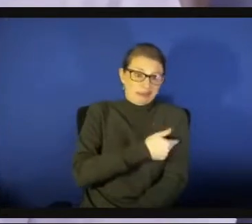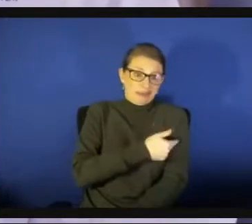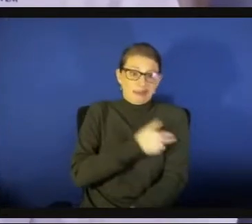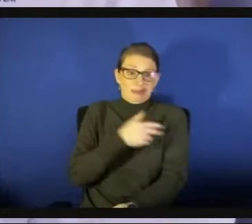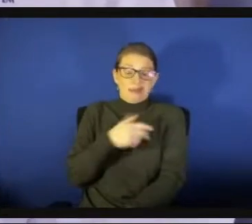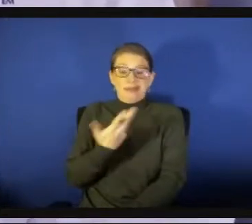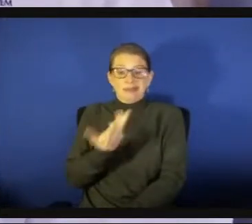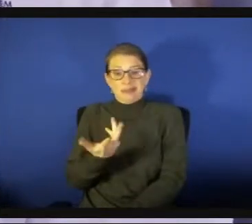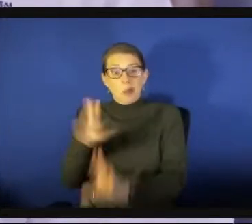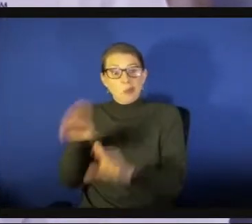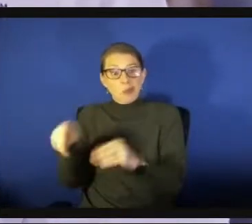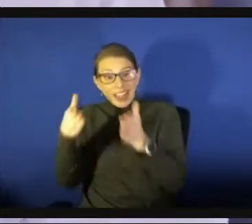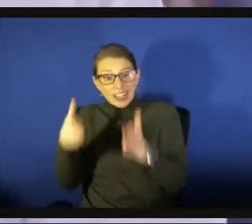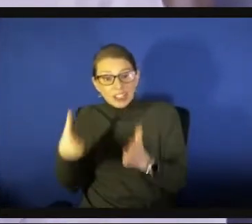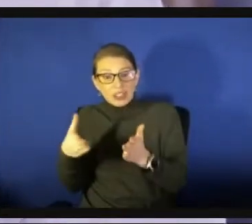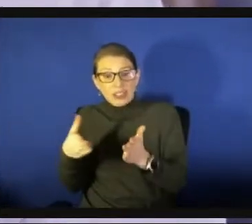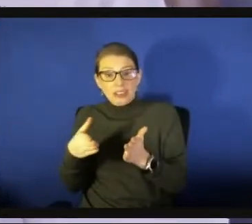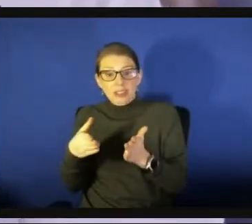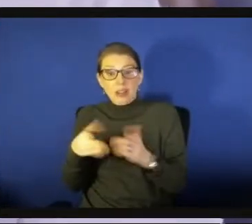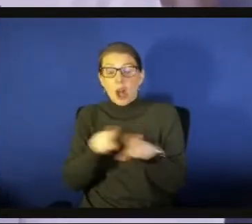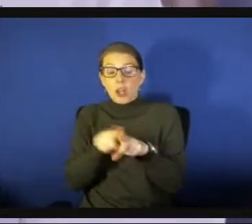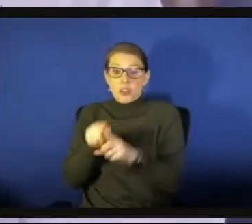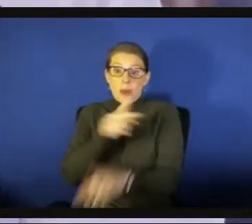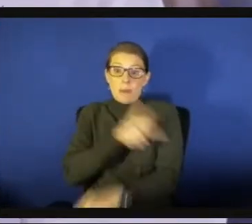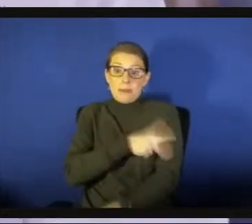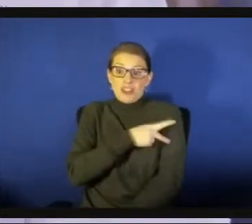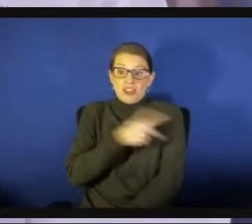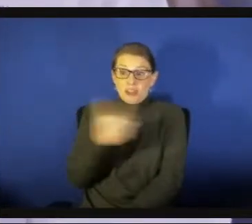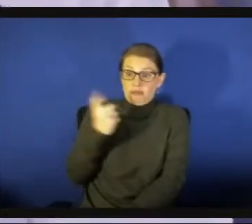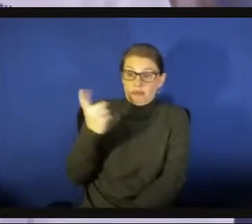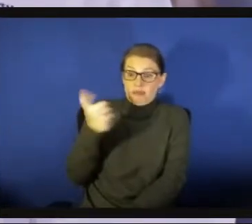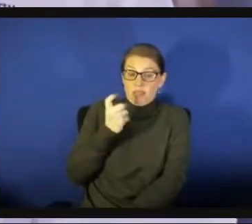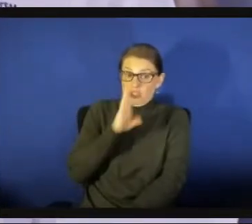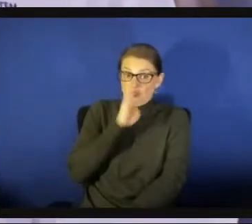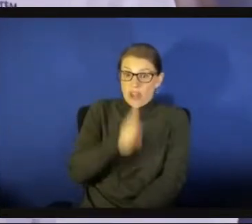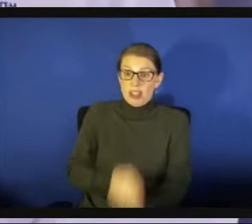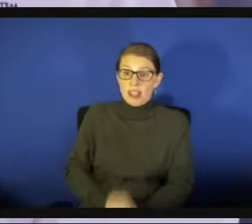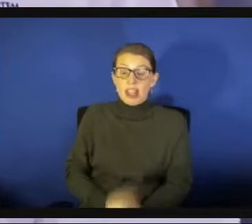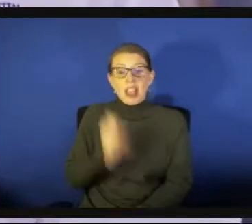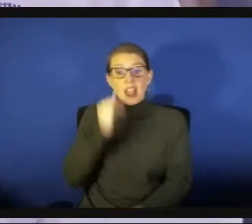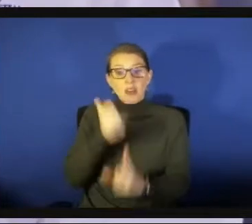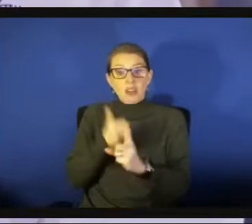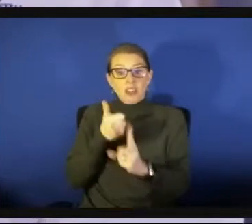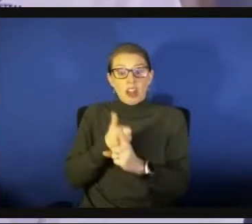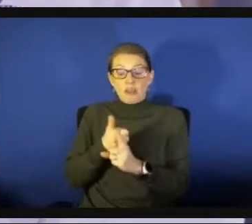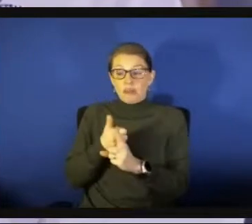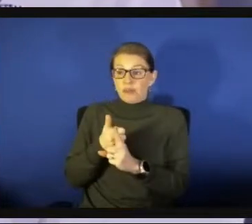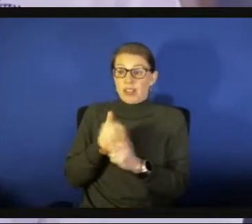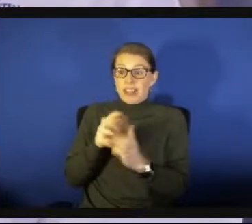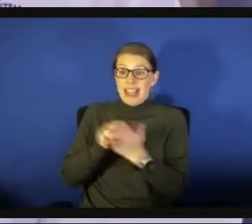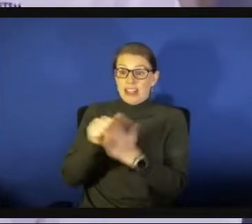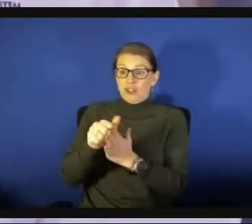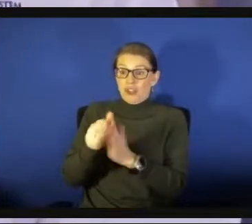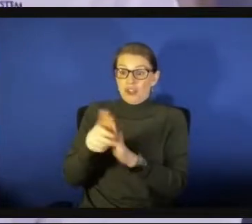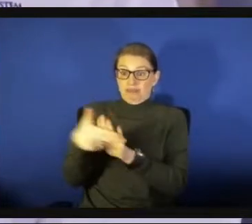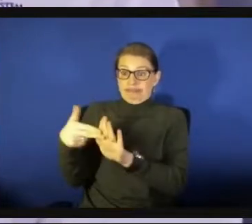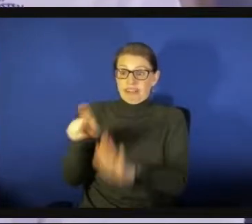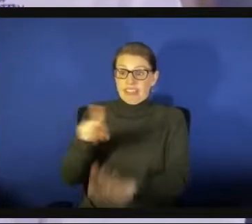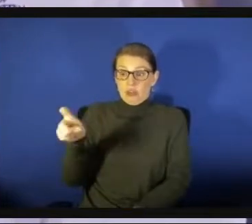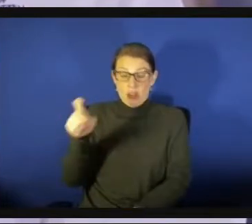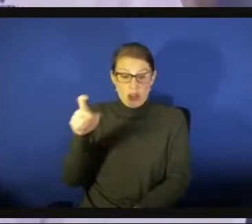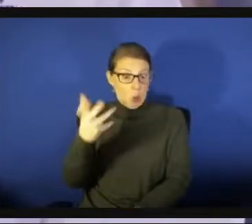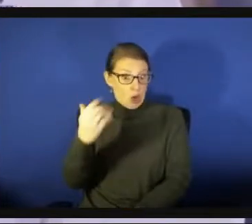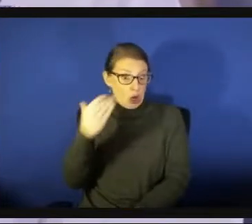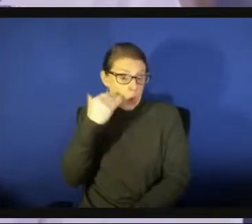direct patient inquiries. So certainly if you have a diagnosis of cancer and would like to know if proton therapy is a good option for you, then